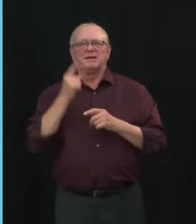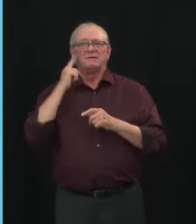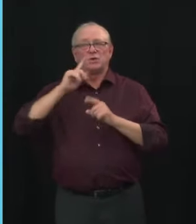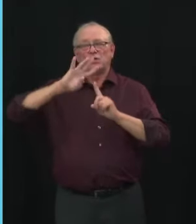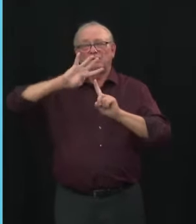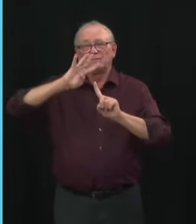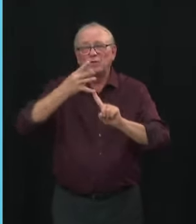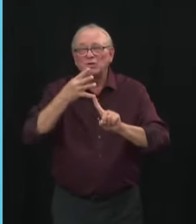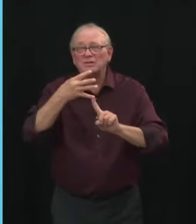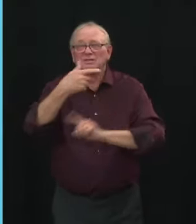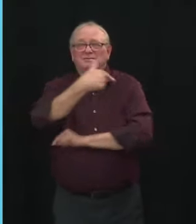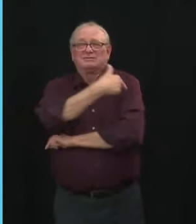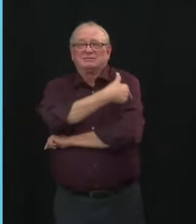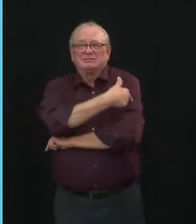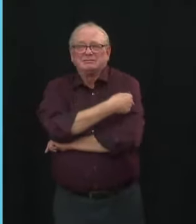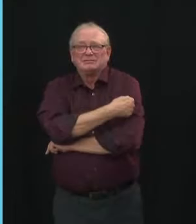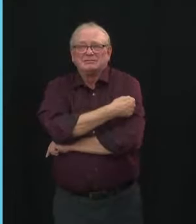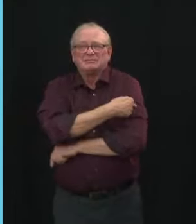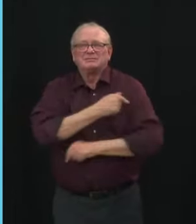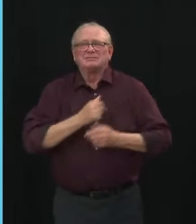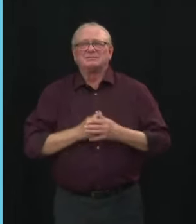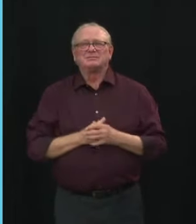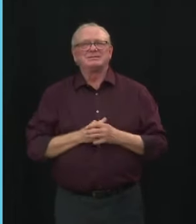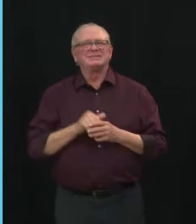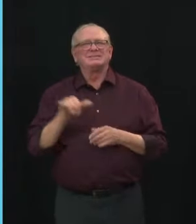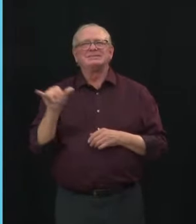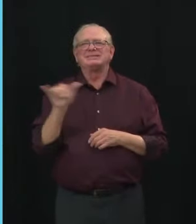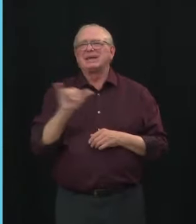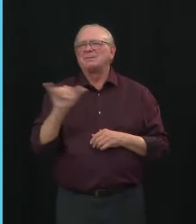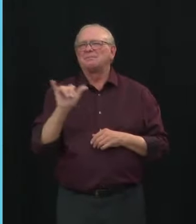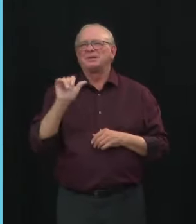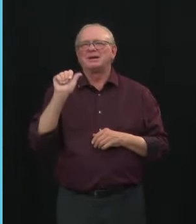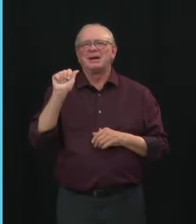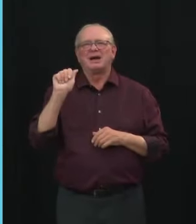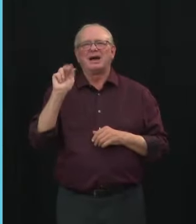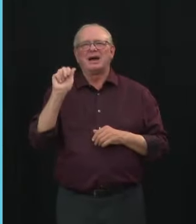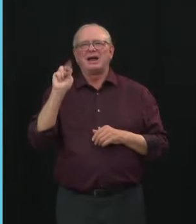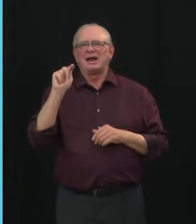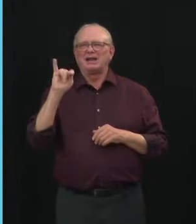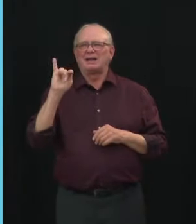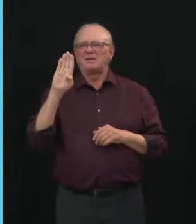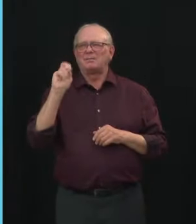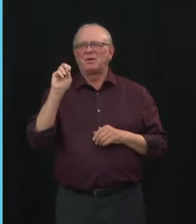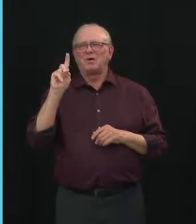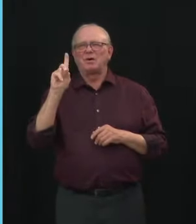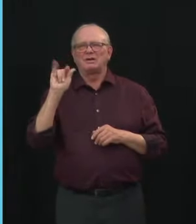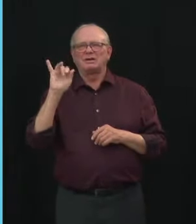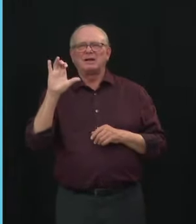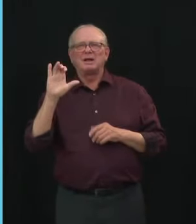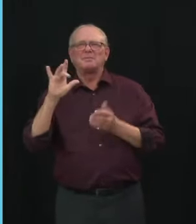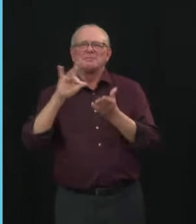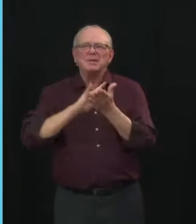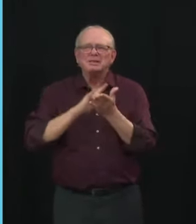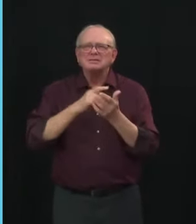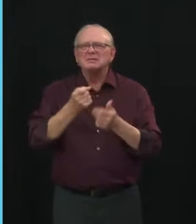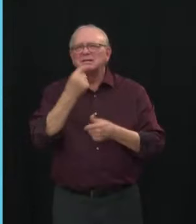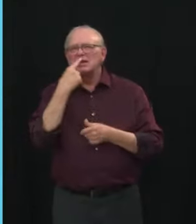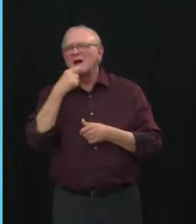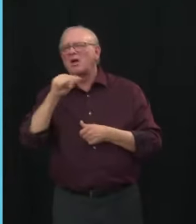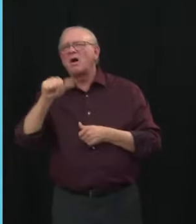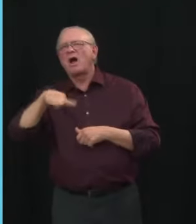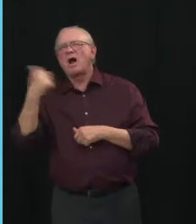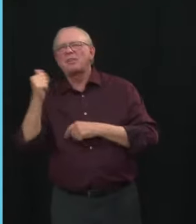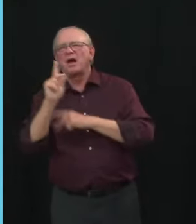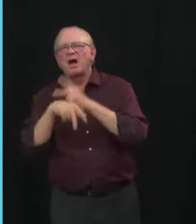that vaccines, just like antibiotics or any other therapy that's used, are important to use in